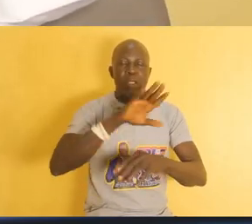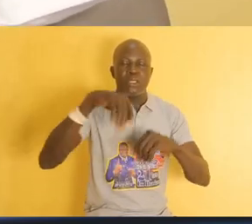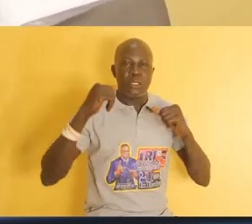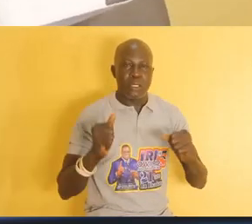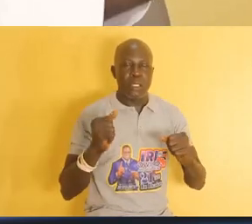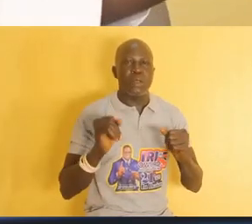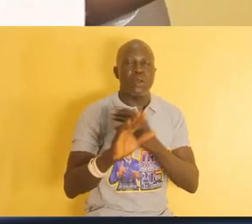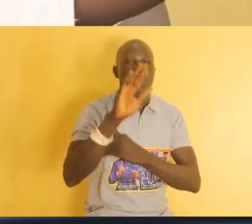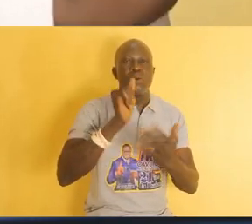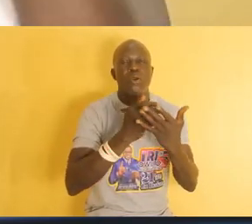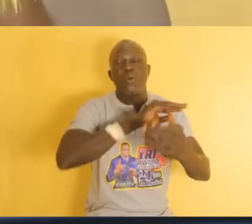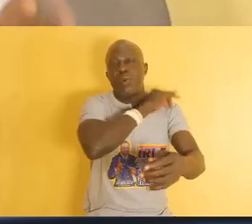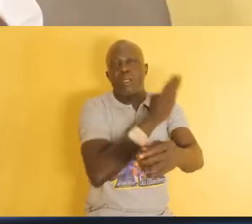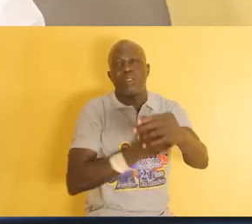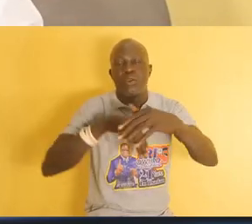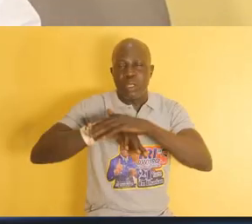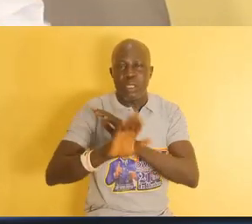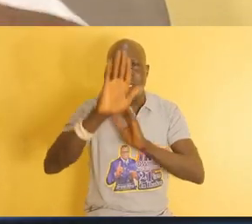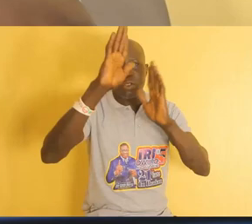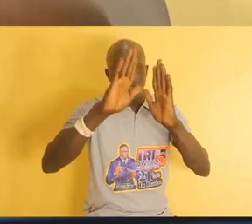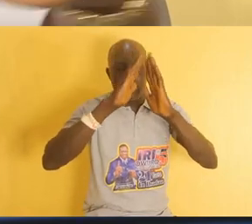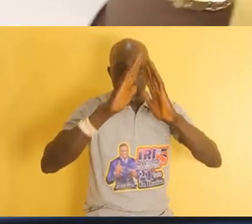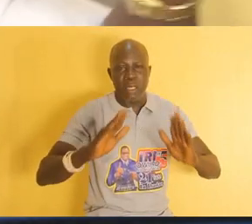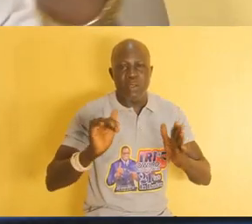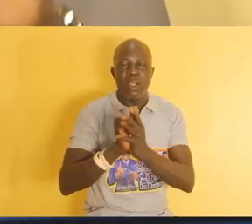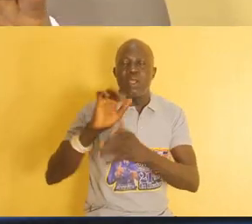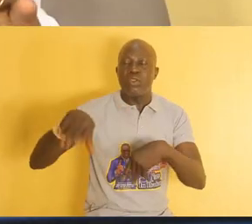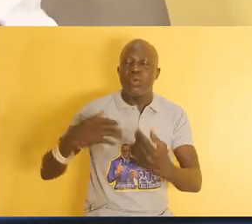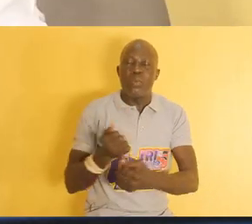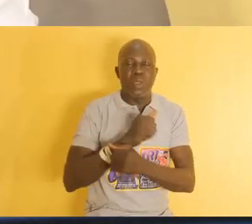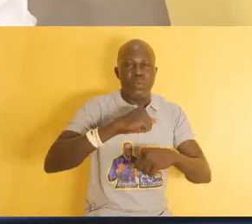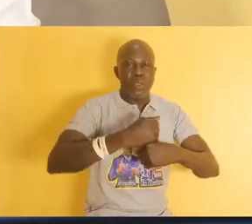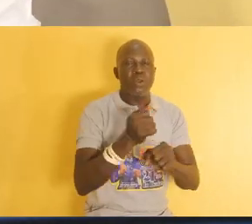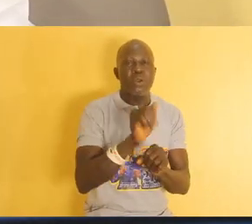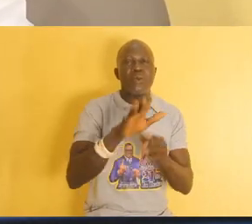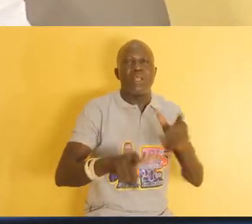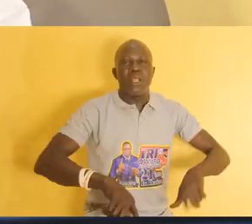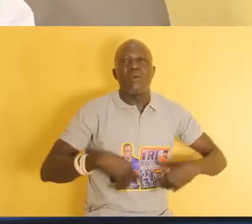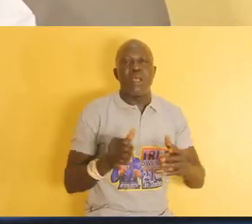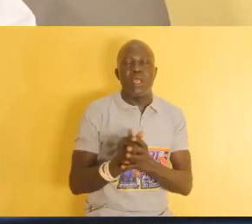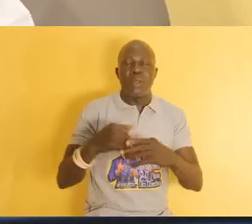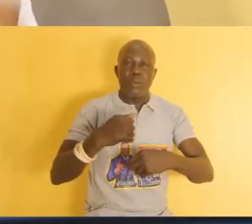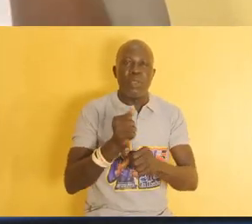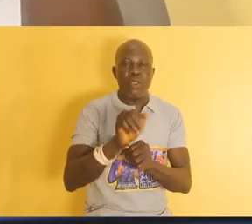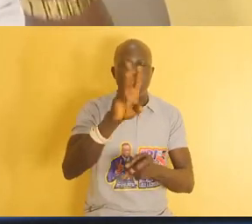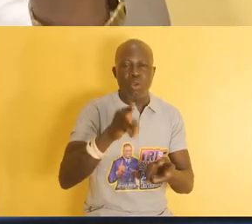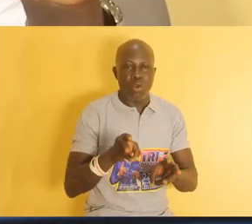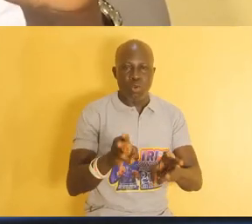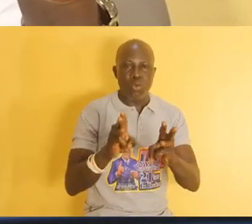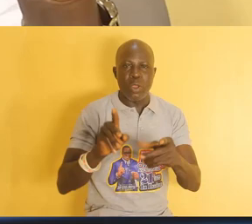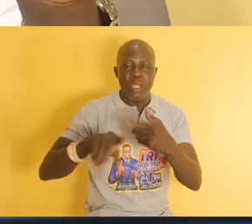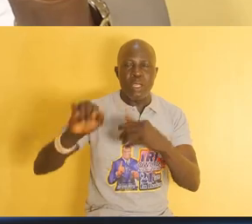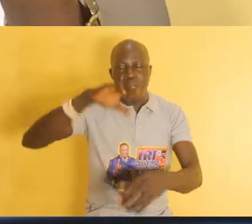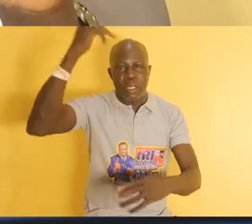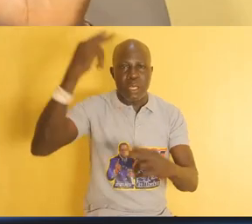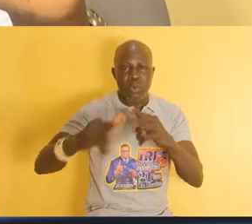ro lodi mare the power of the mighty ko wo ibi aye re come to your life yo se atuse re you will amend your life ko tu ona re se I spread your way like set